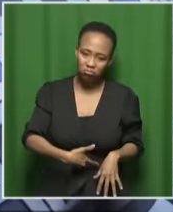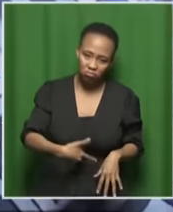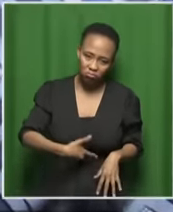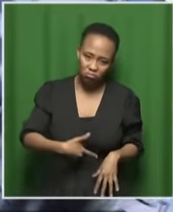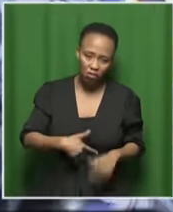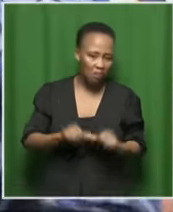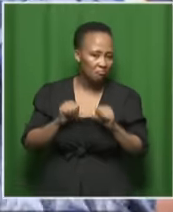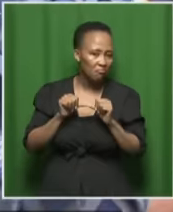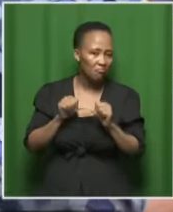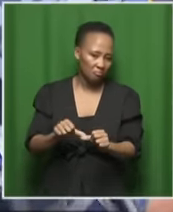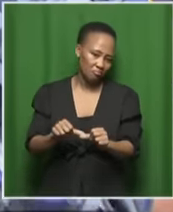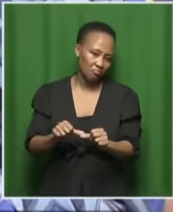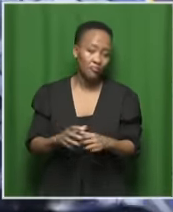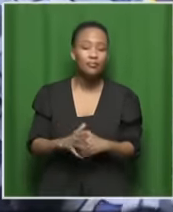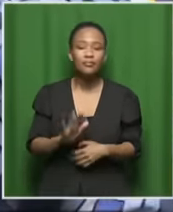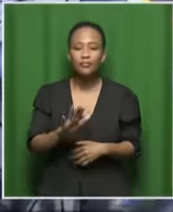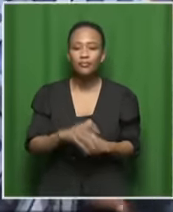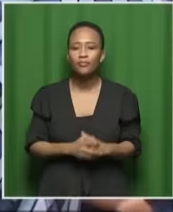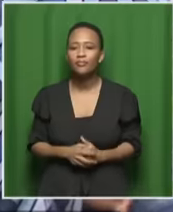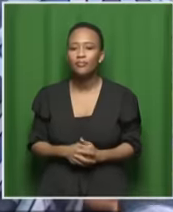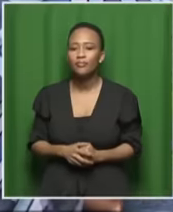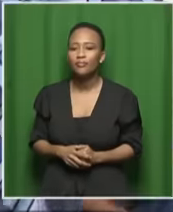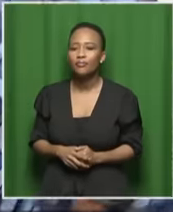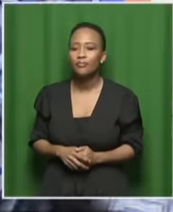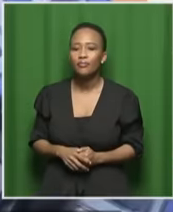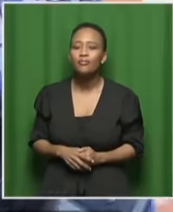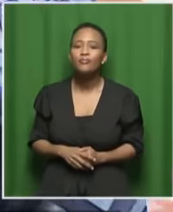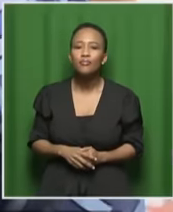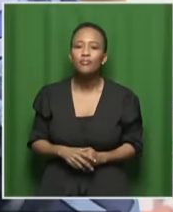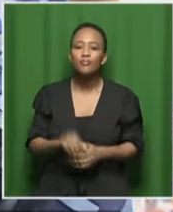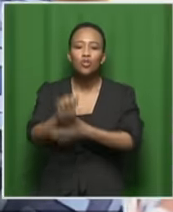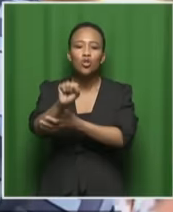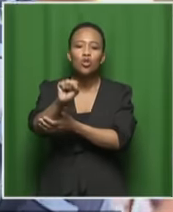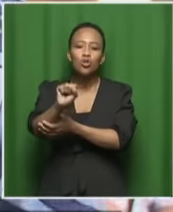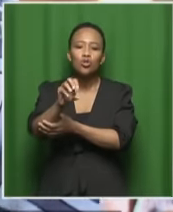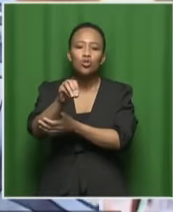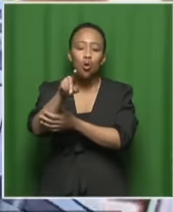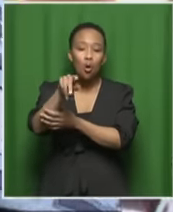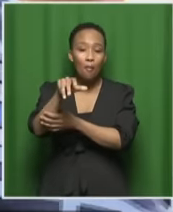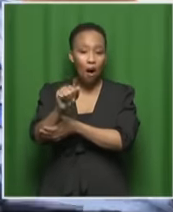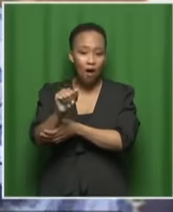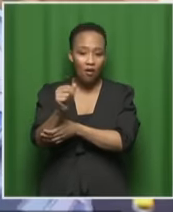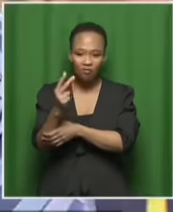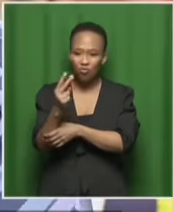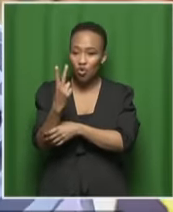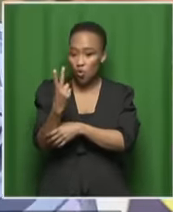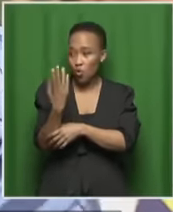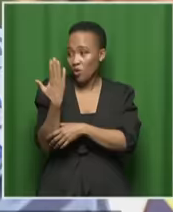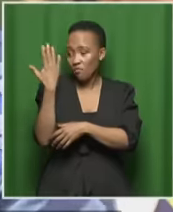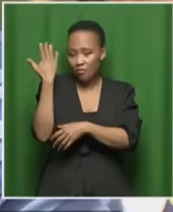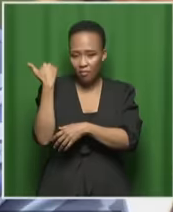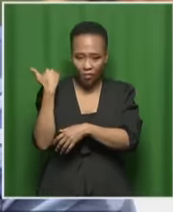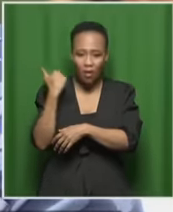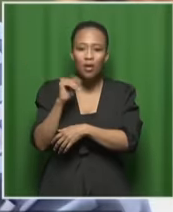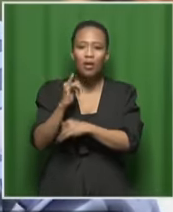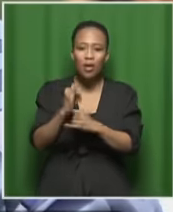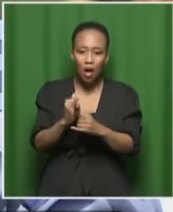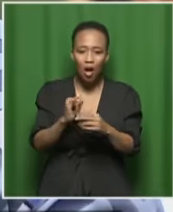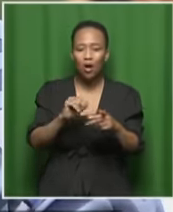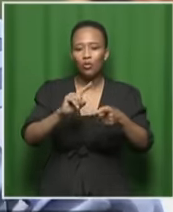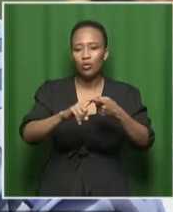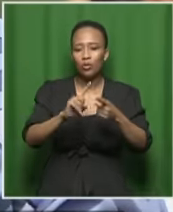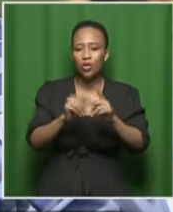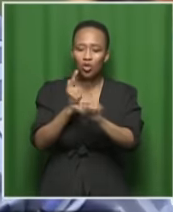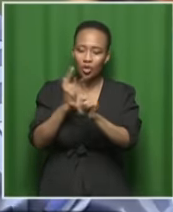areas. That is why you can check the last two state of the province's address. What is it that we have elevated in those species? Townships, informal settlement, and